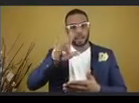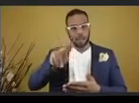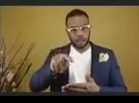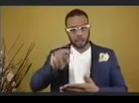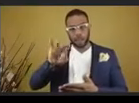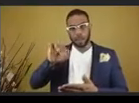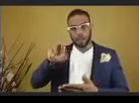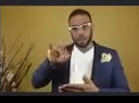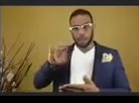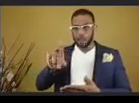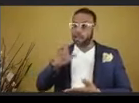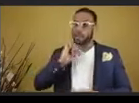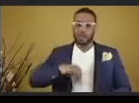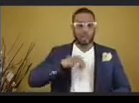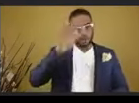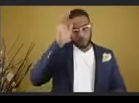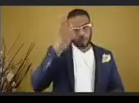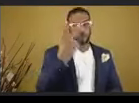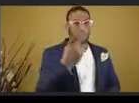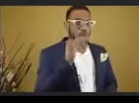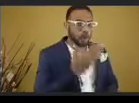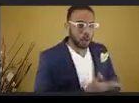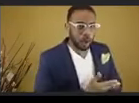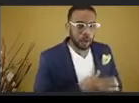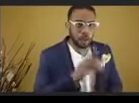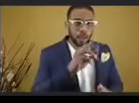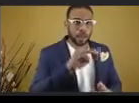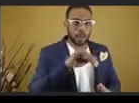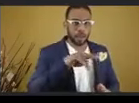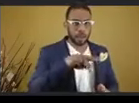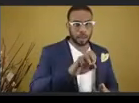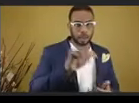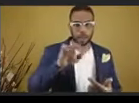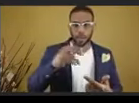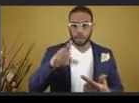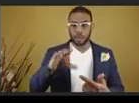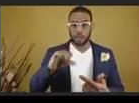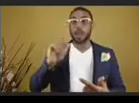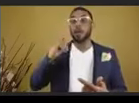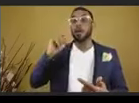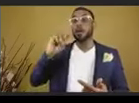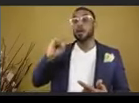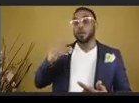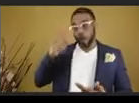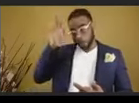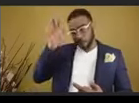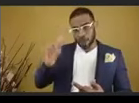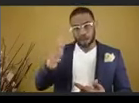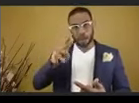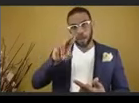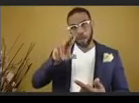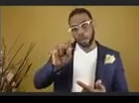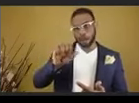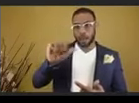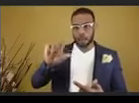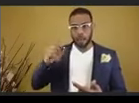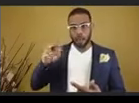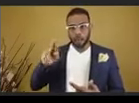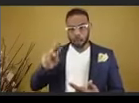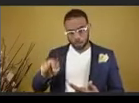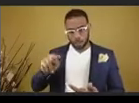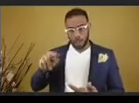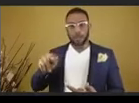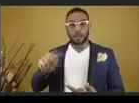He is the proud father of 2 daughters, Dominique and Ashley, and the grandfather of Marcus Al Sharpton Bright. And